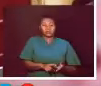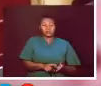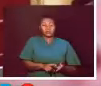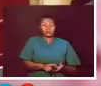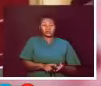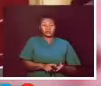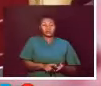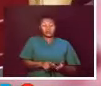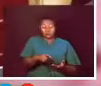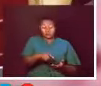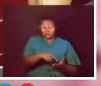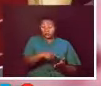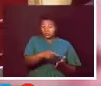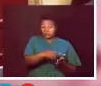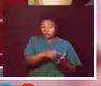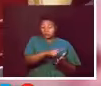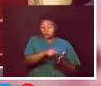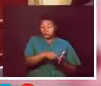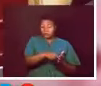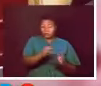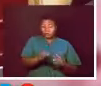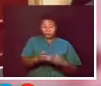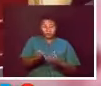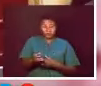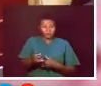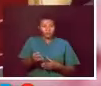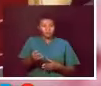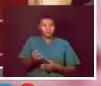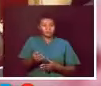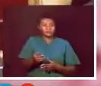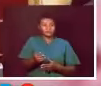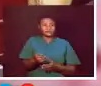Mr. Speaker, these communities also had